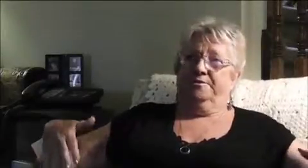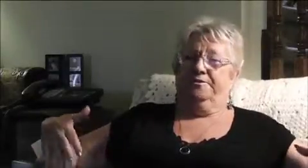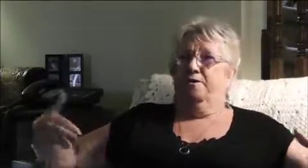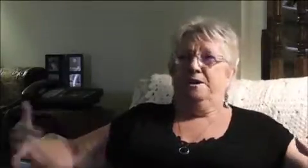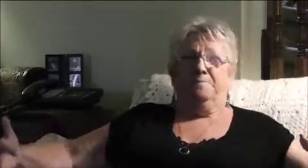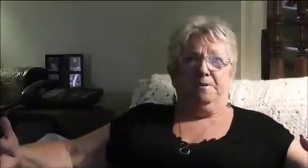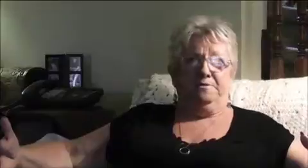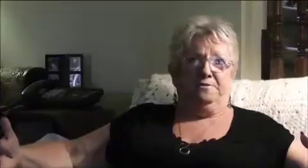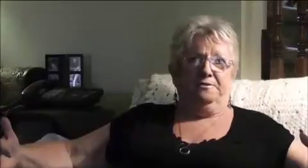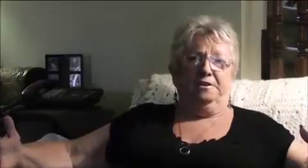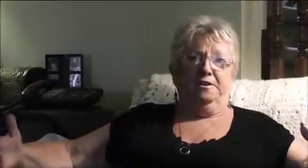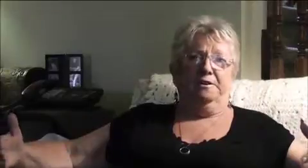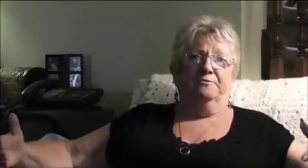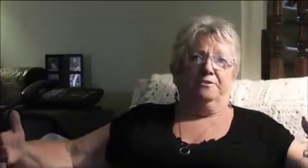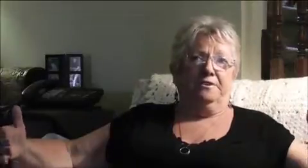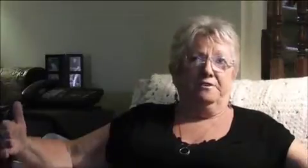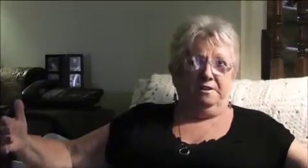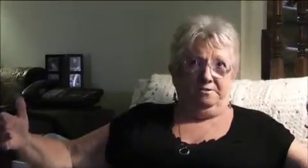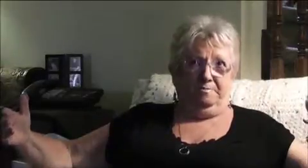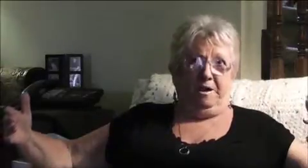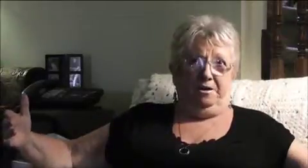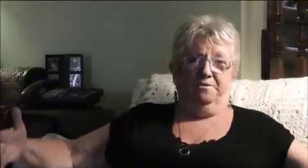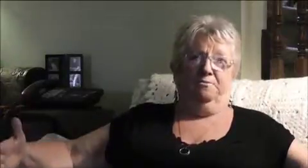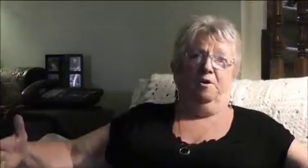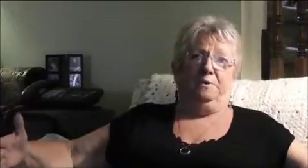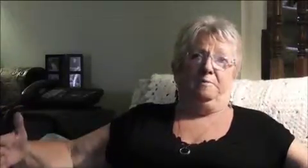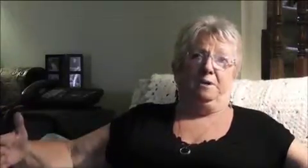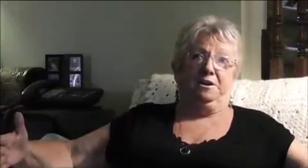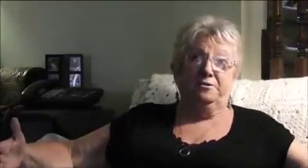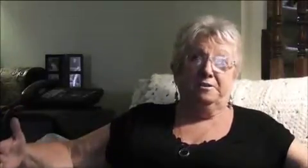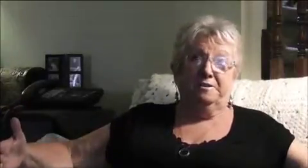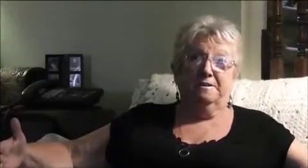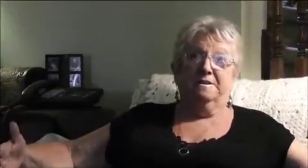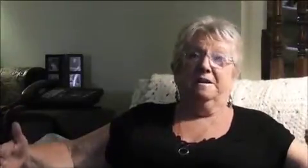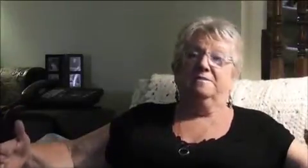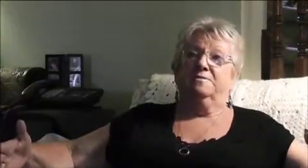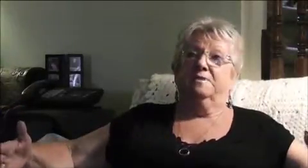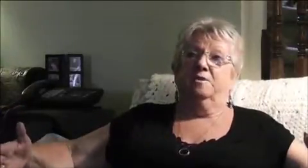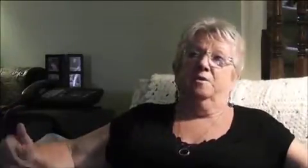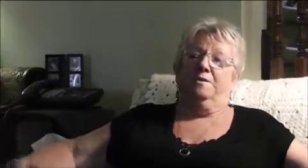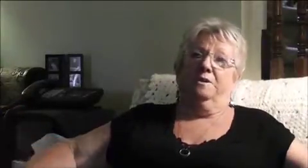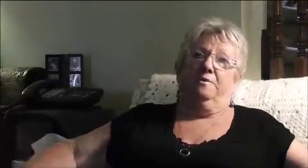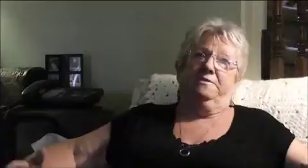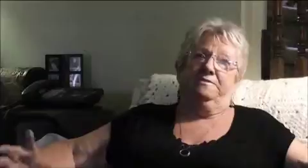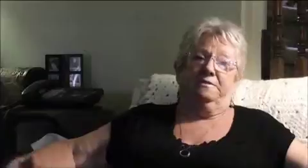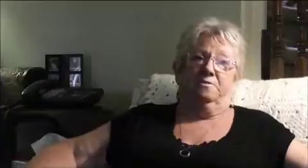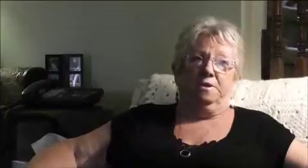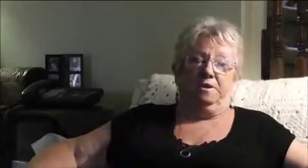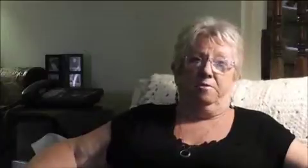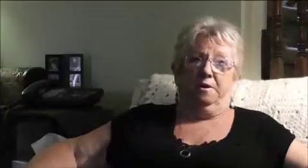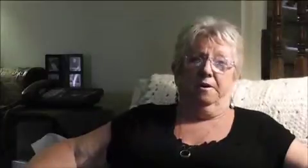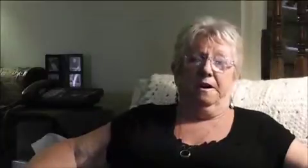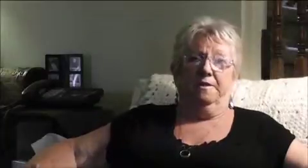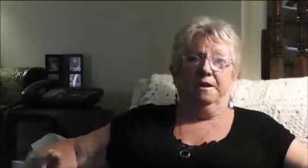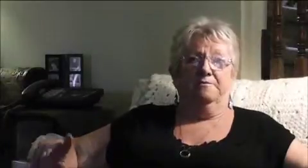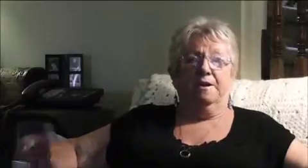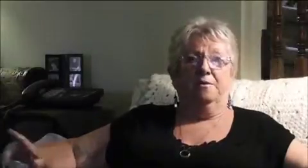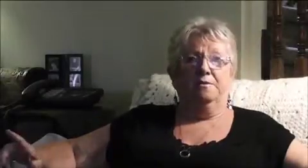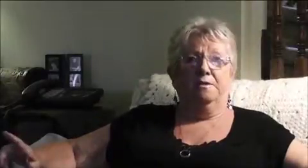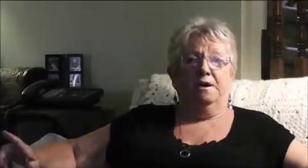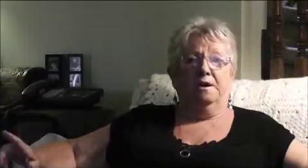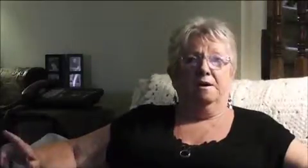to so many publishers, I got enough rejection letters back to wallpaper my kitchen. And so I thought, well, this isn't going anywhere. And then